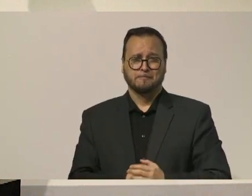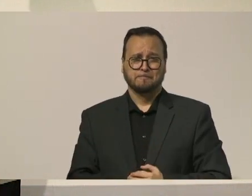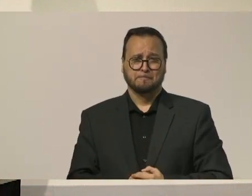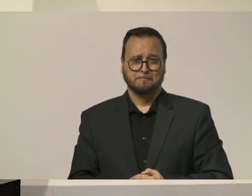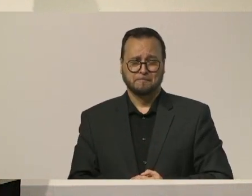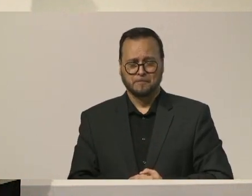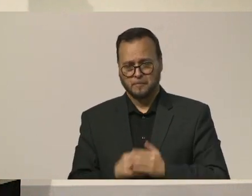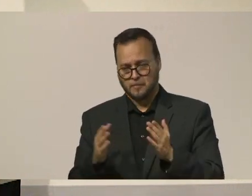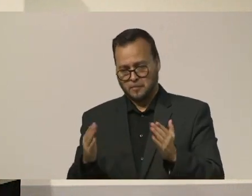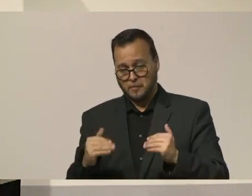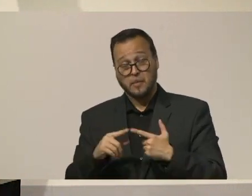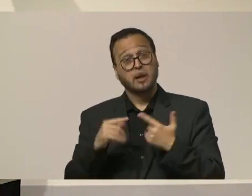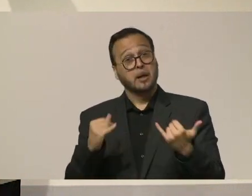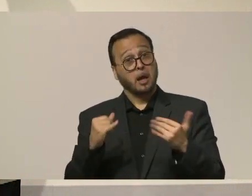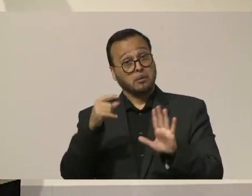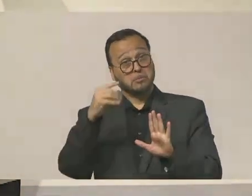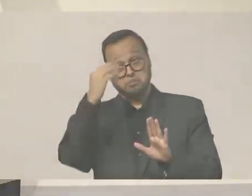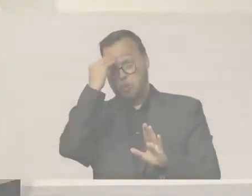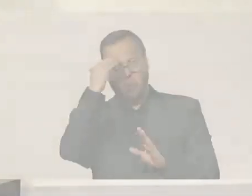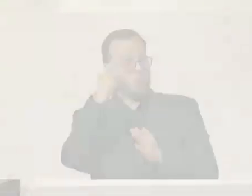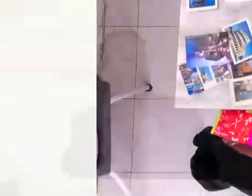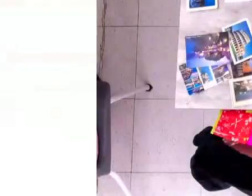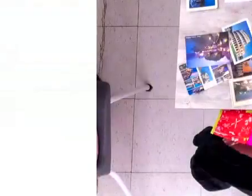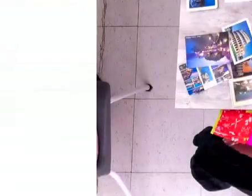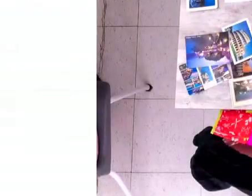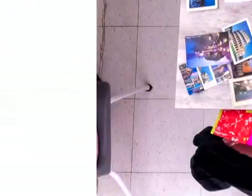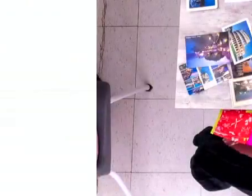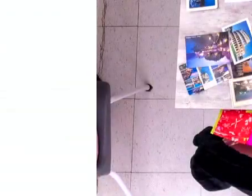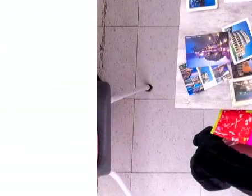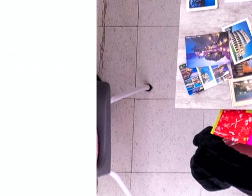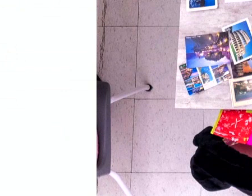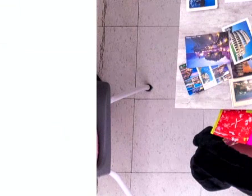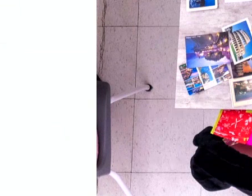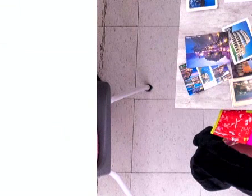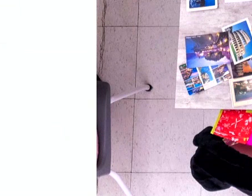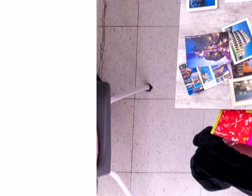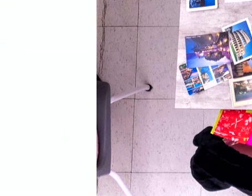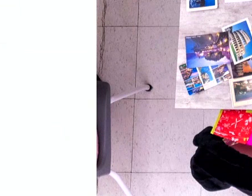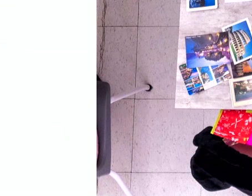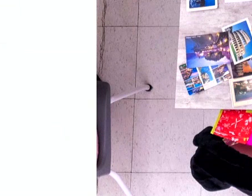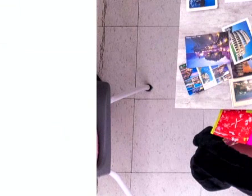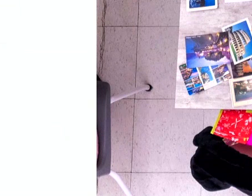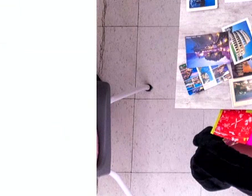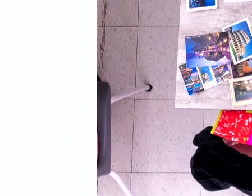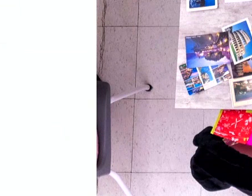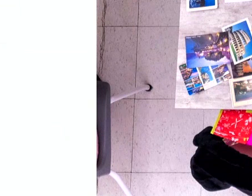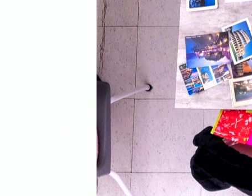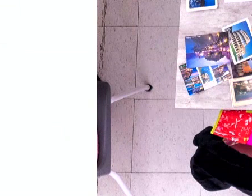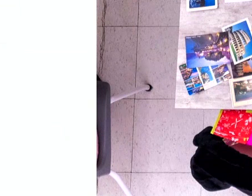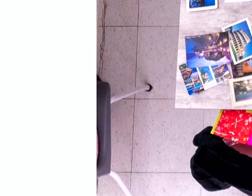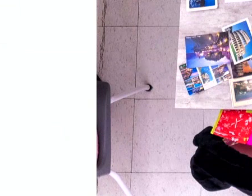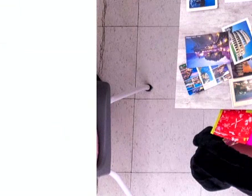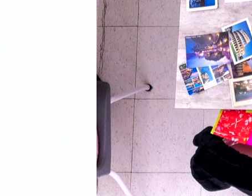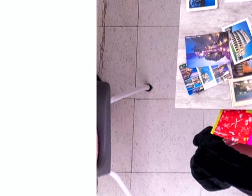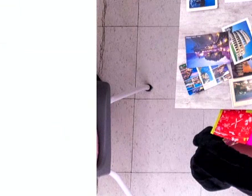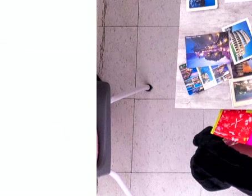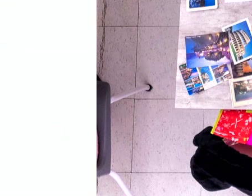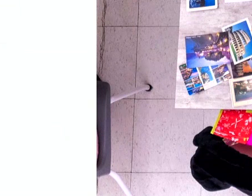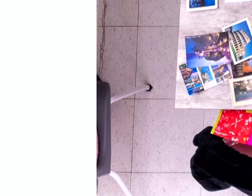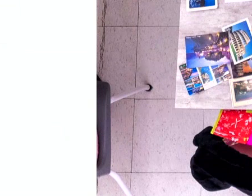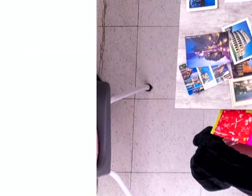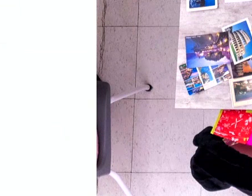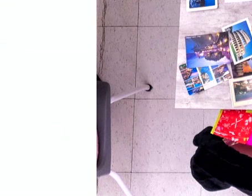Now, mindful of the limitations of our tax levy support from the city and the state, we continue to work very hard